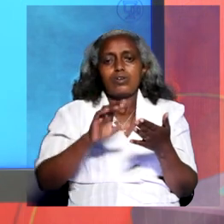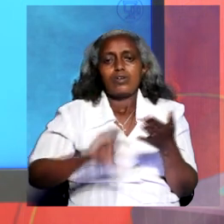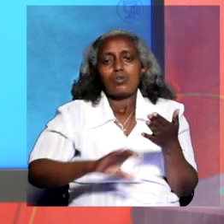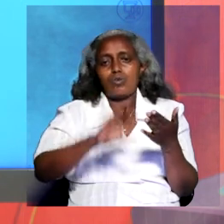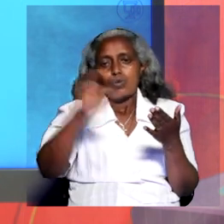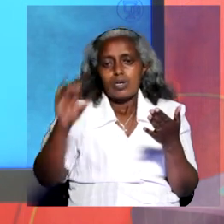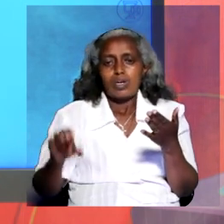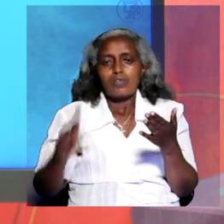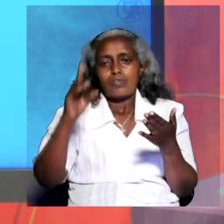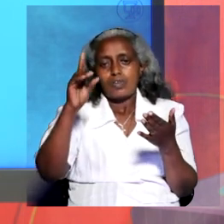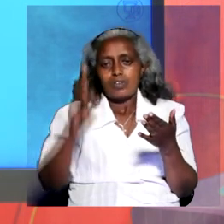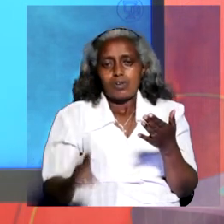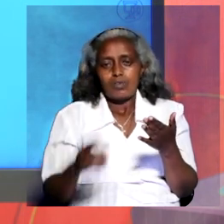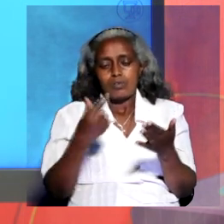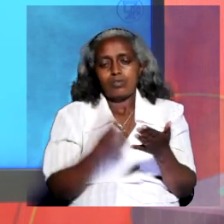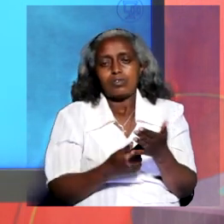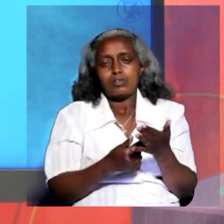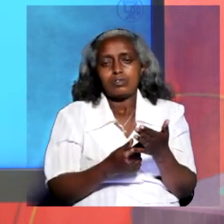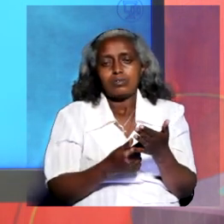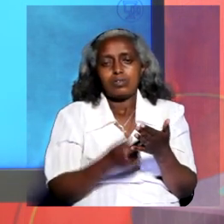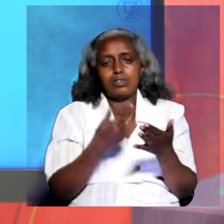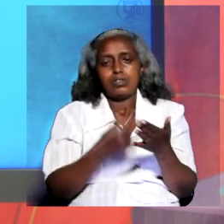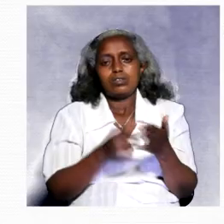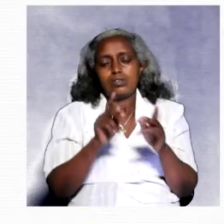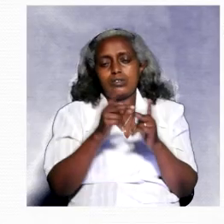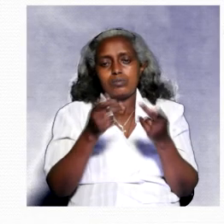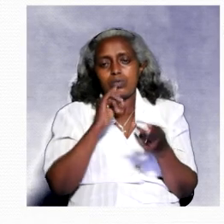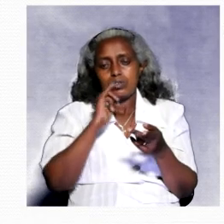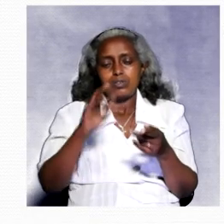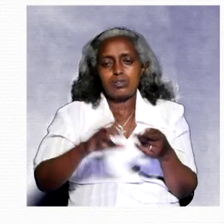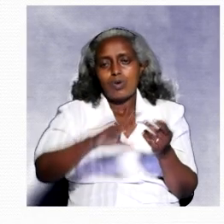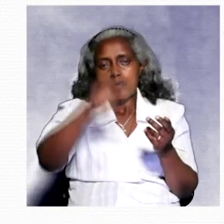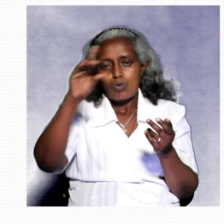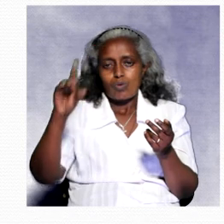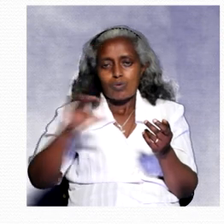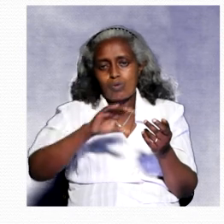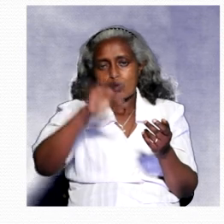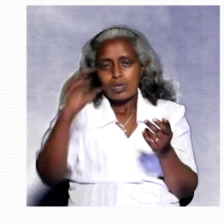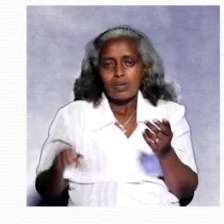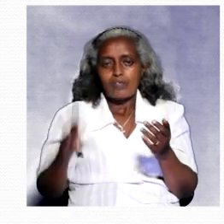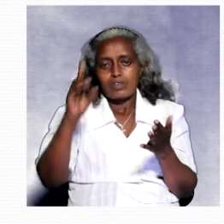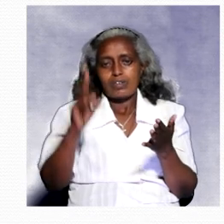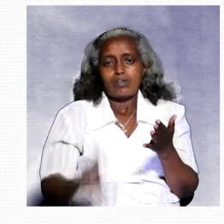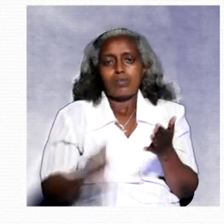concave downward. This part will be this concave down.